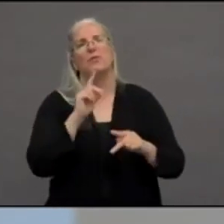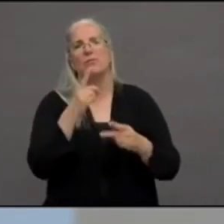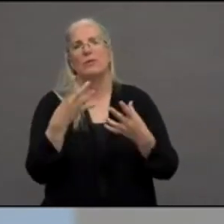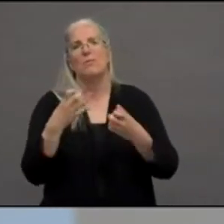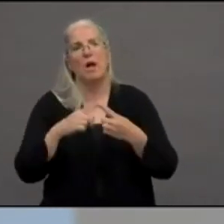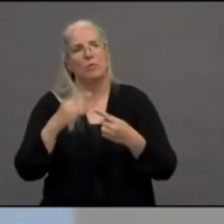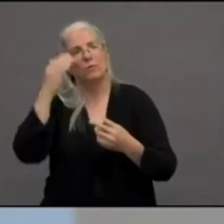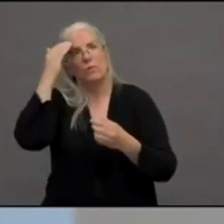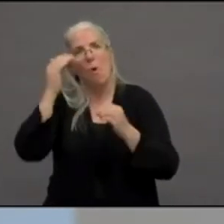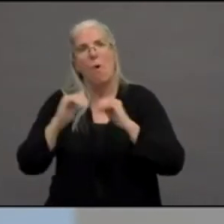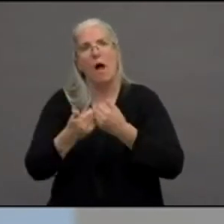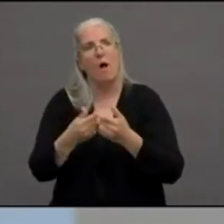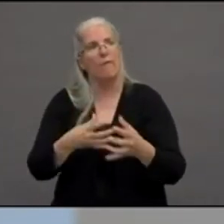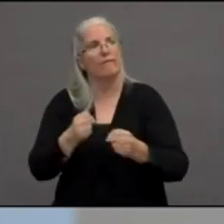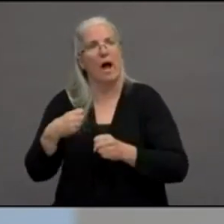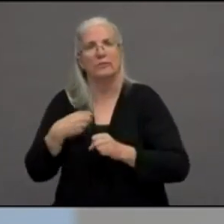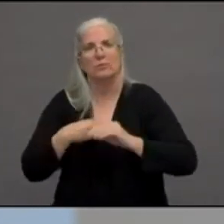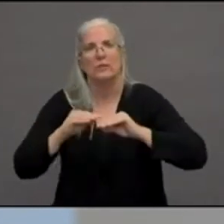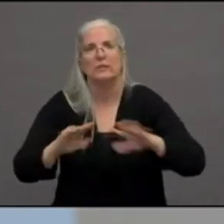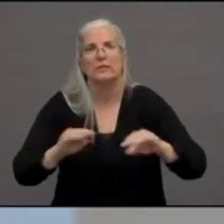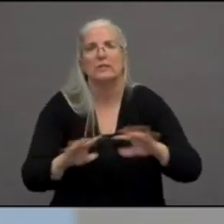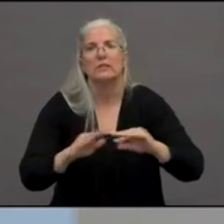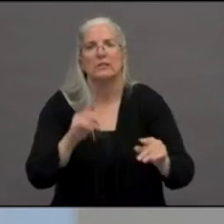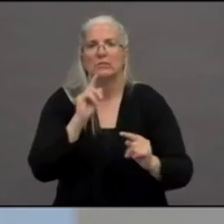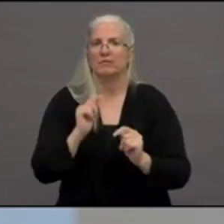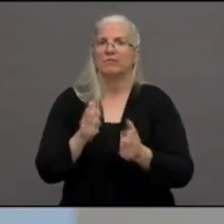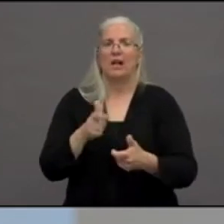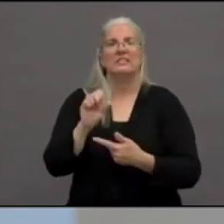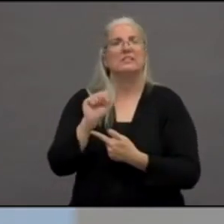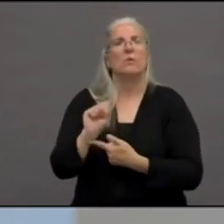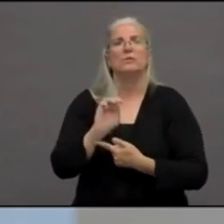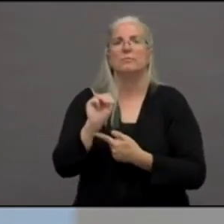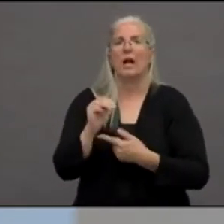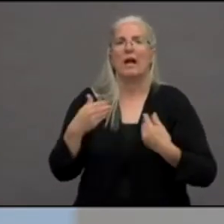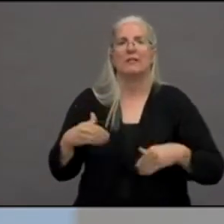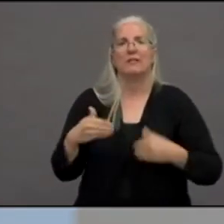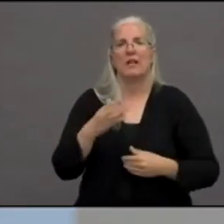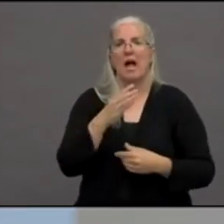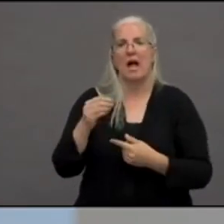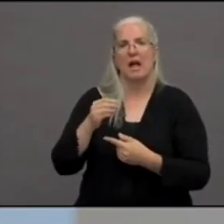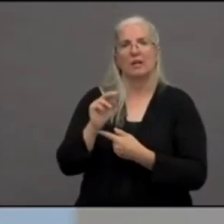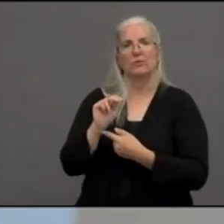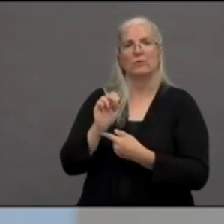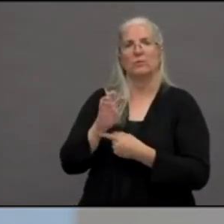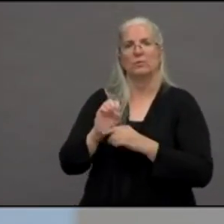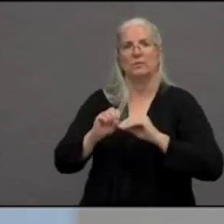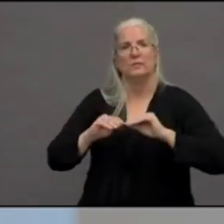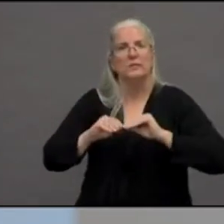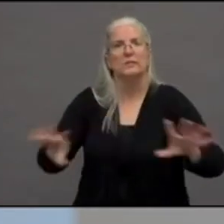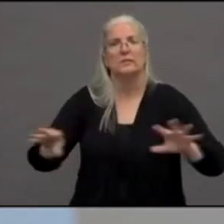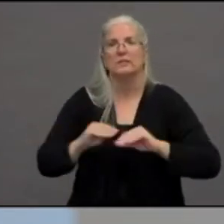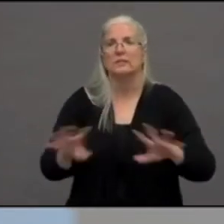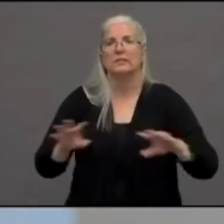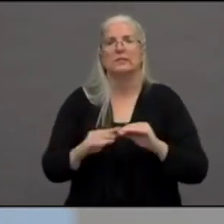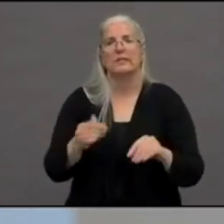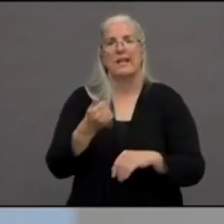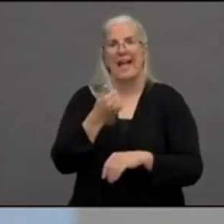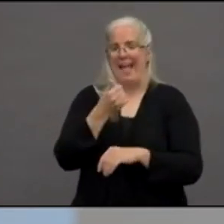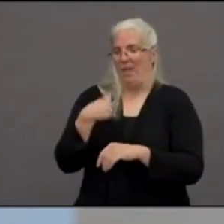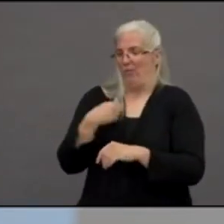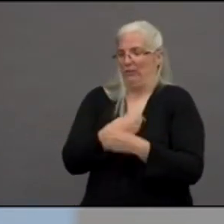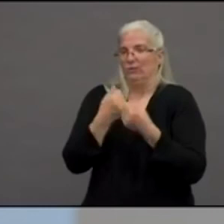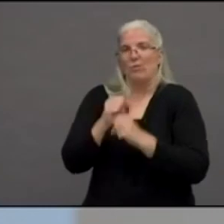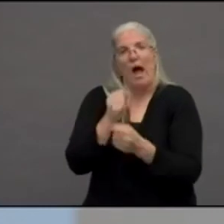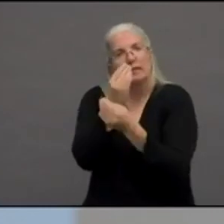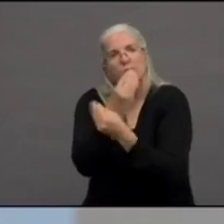information. Social media and obviously our press releases and so forth. We use every avenue we possibly can to make sure our community is informed. So